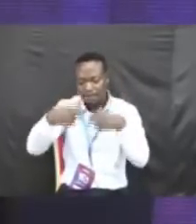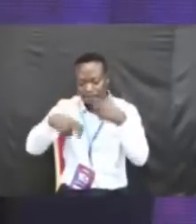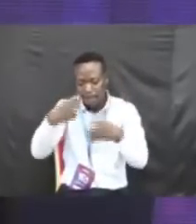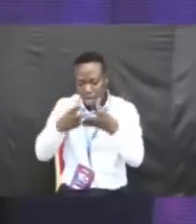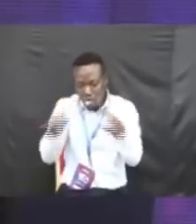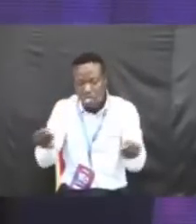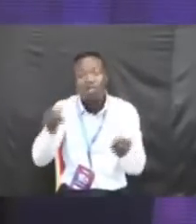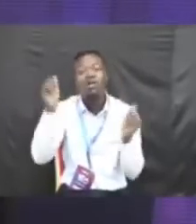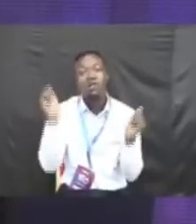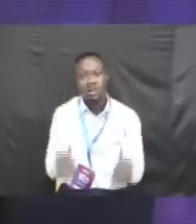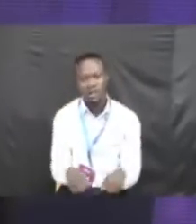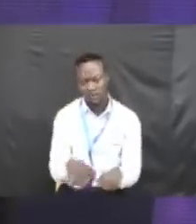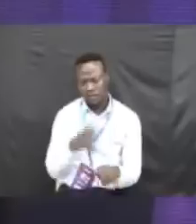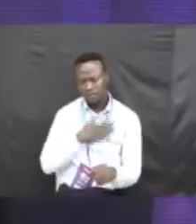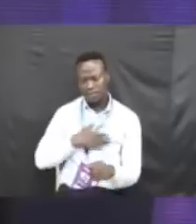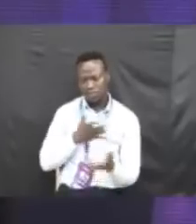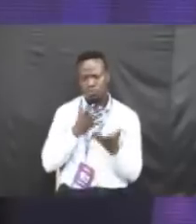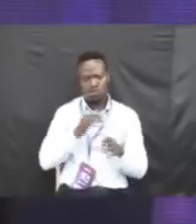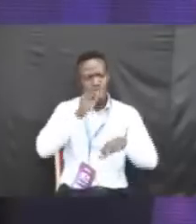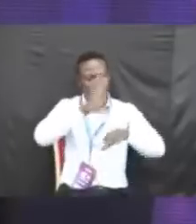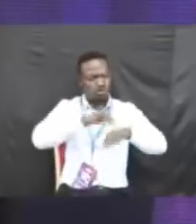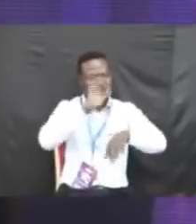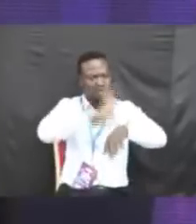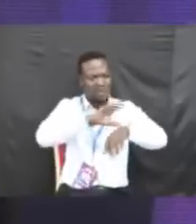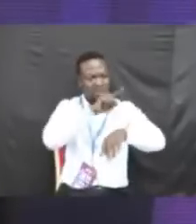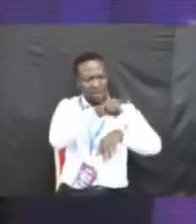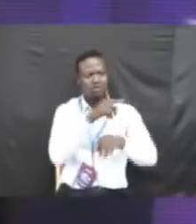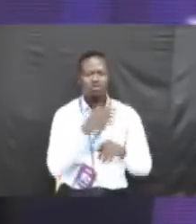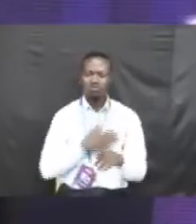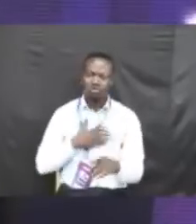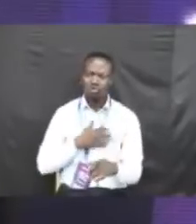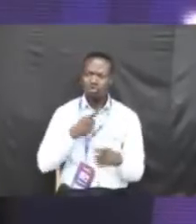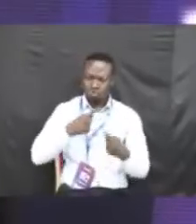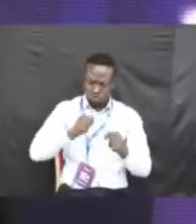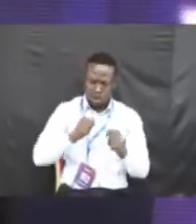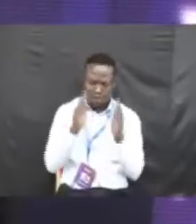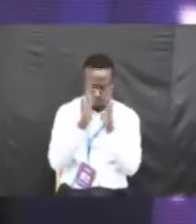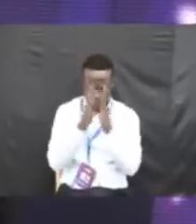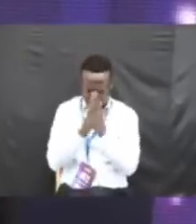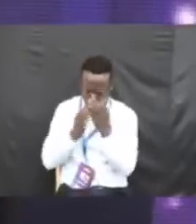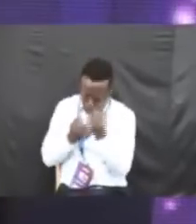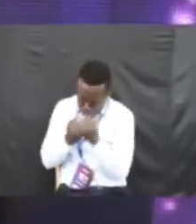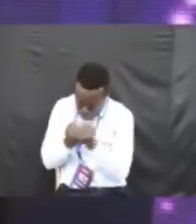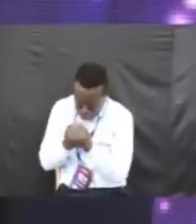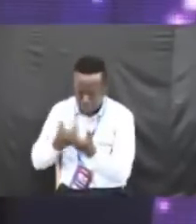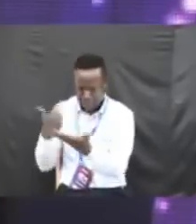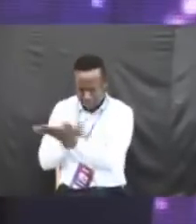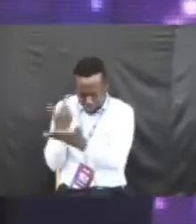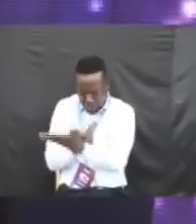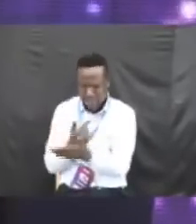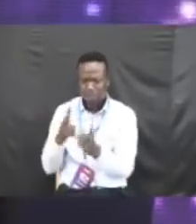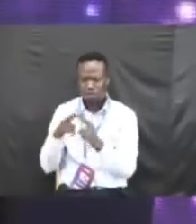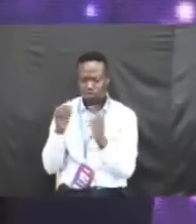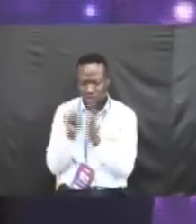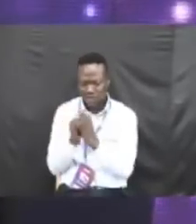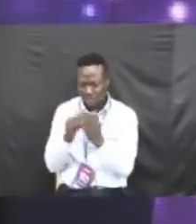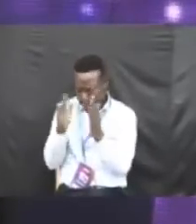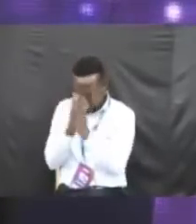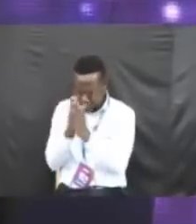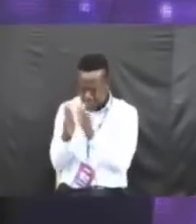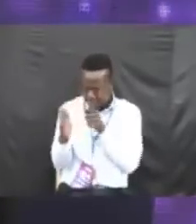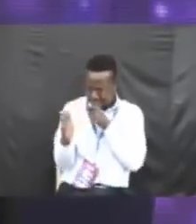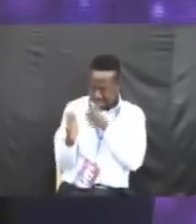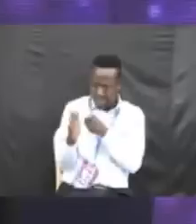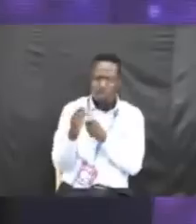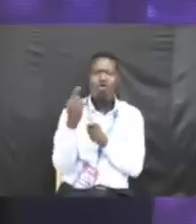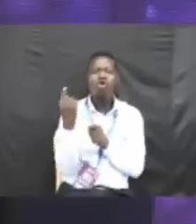Please permit me to call on the church to intensify prayers for our dear nation. As prayer is